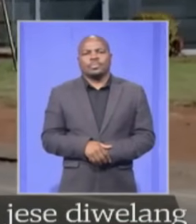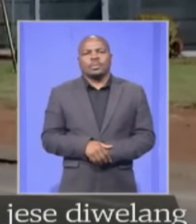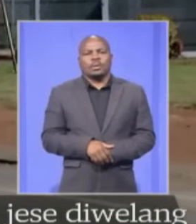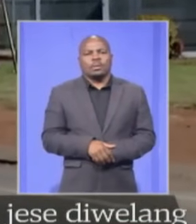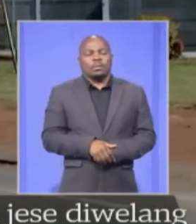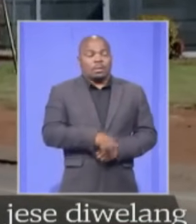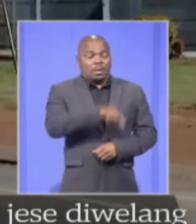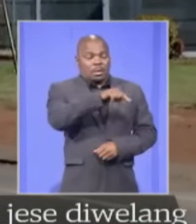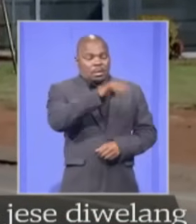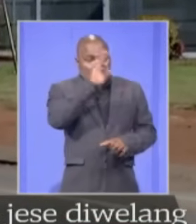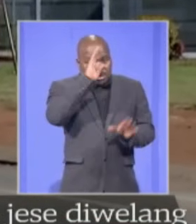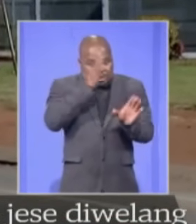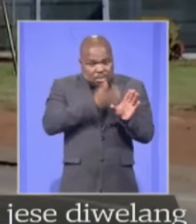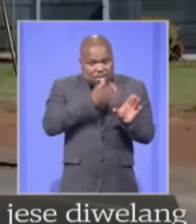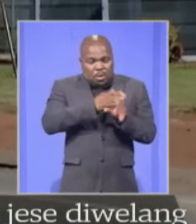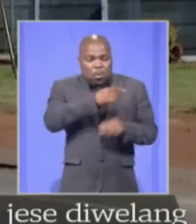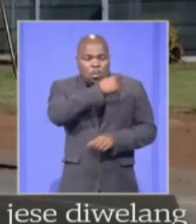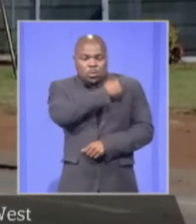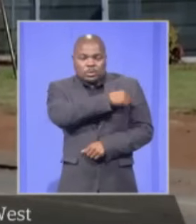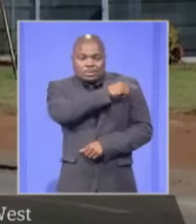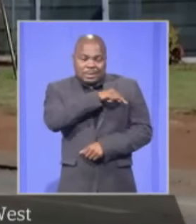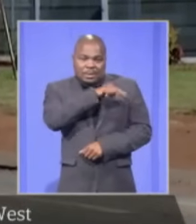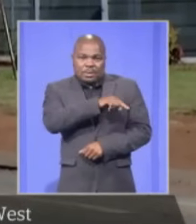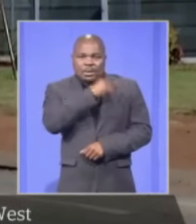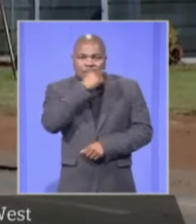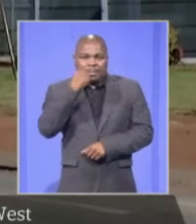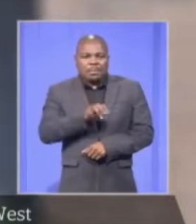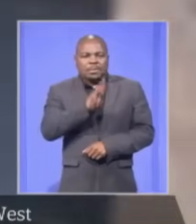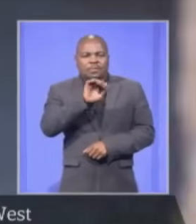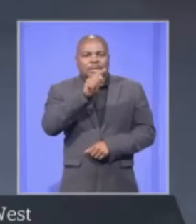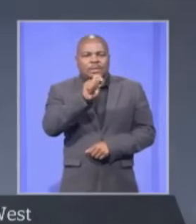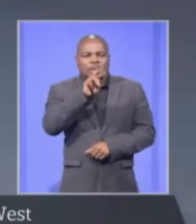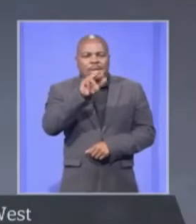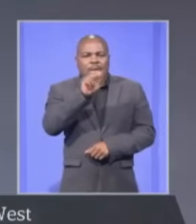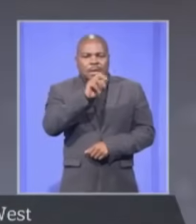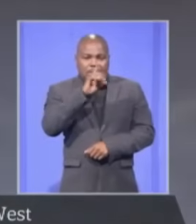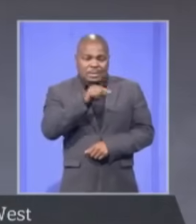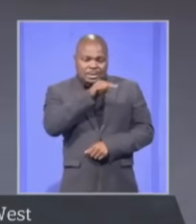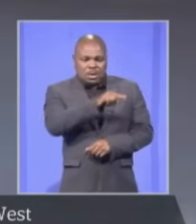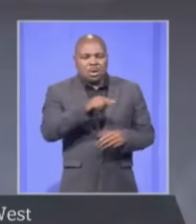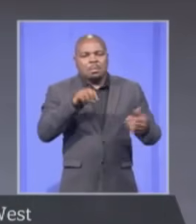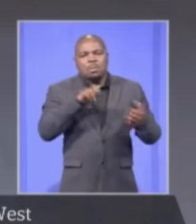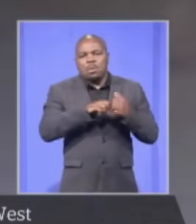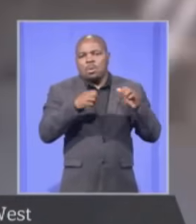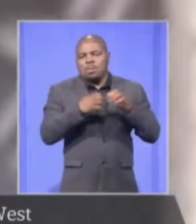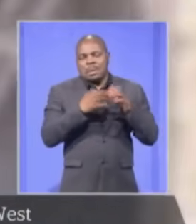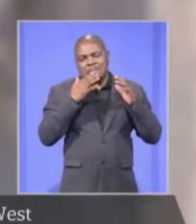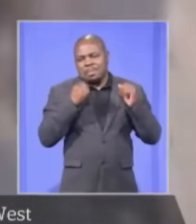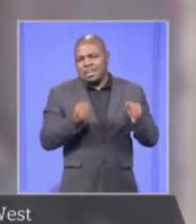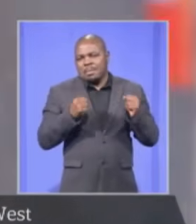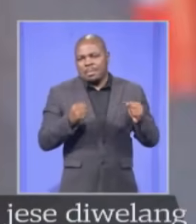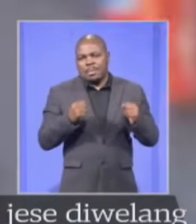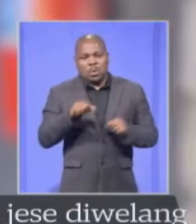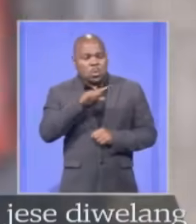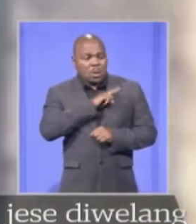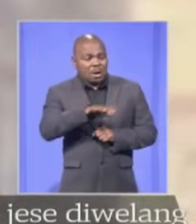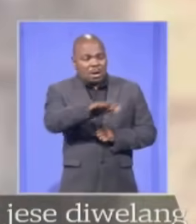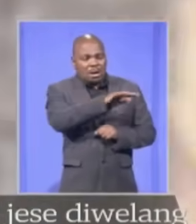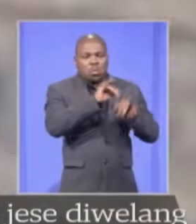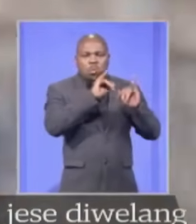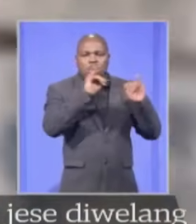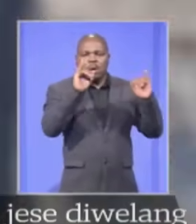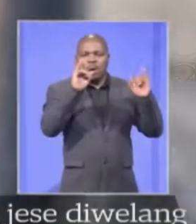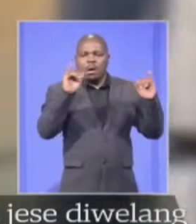Bookelo jwa malwetse a tlhaloganyo jwa Veterant e santse e le tlhoba boroko jaaka go begwa fa maemo a tsweletse go